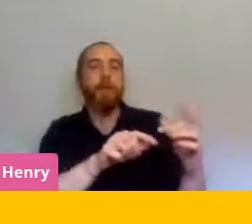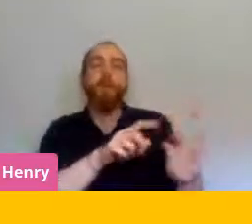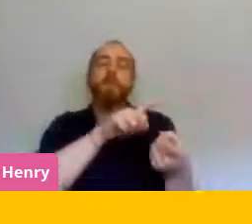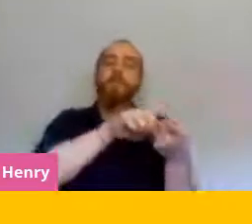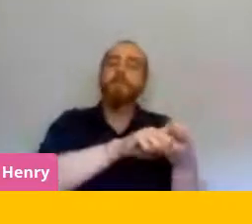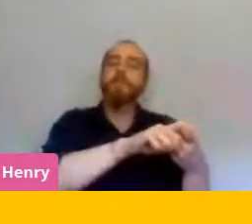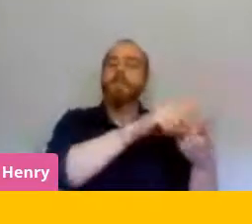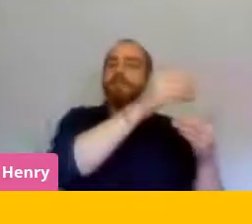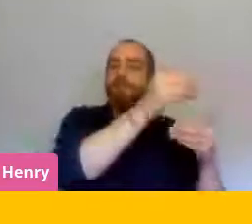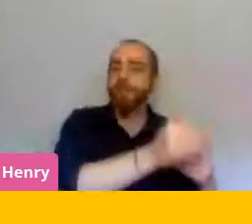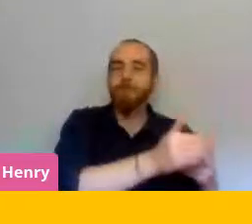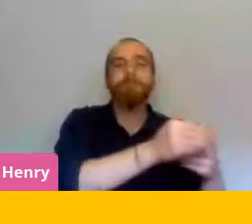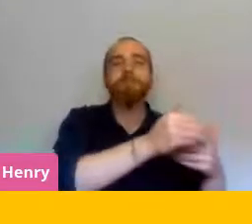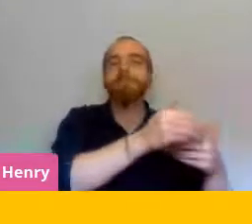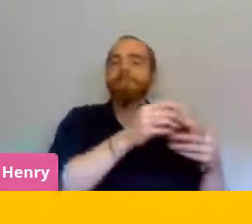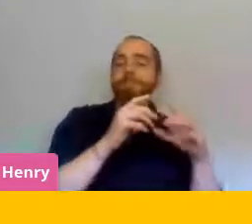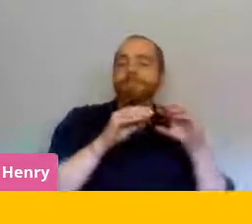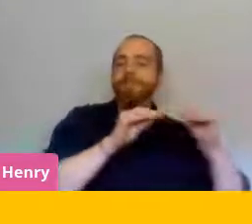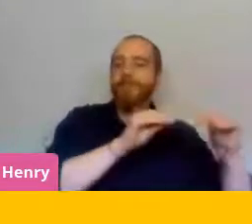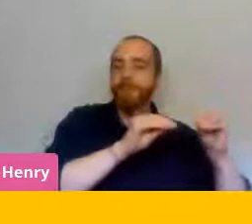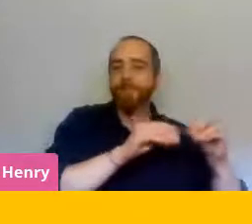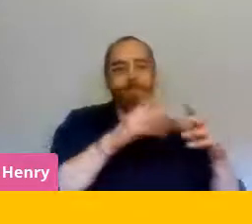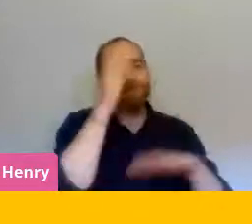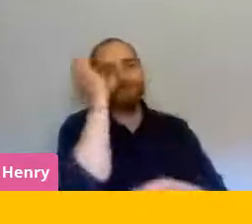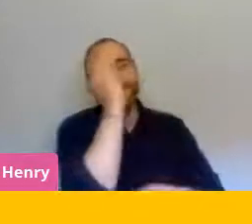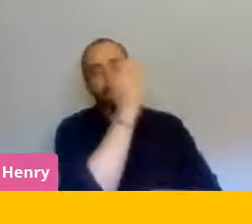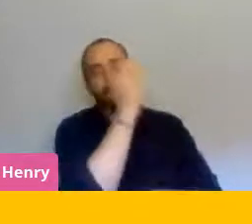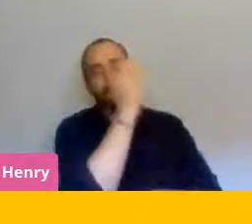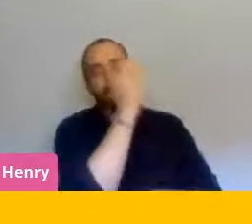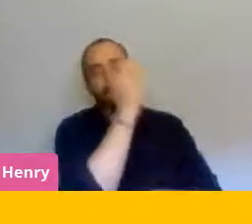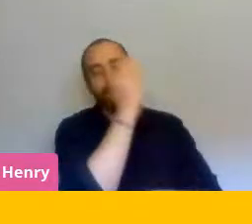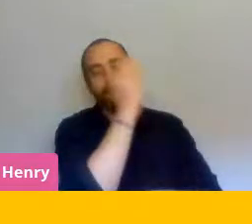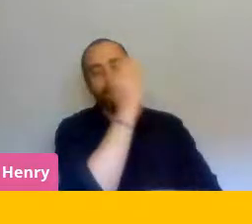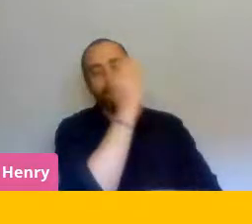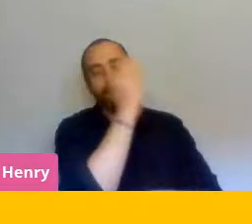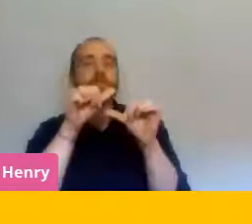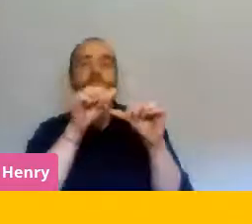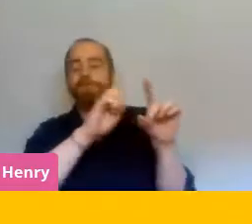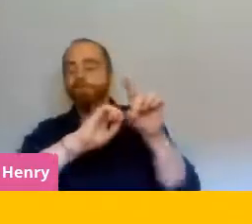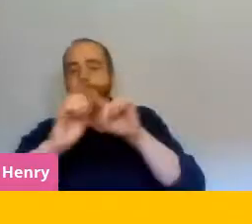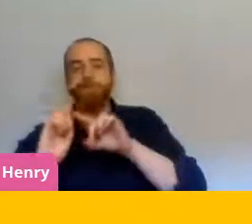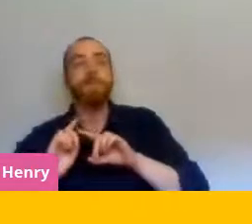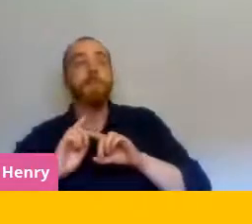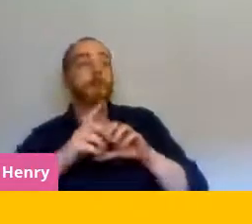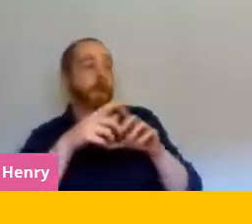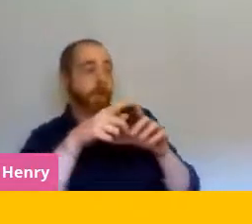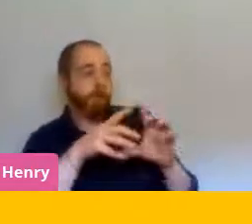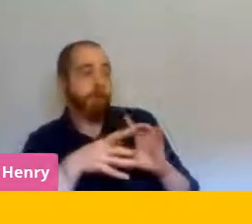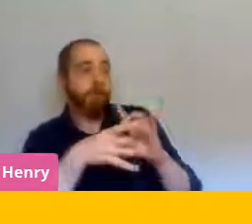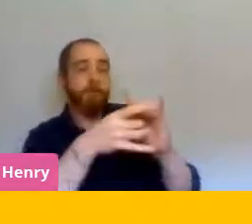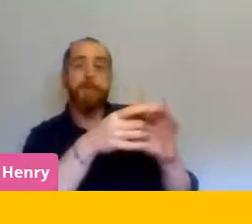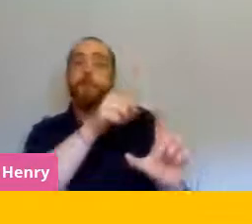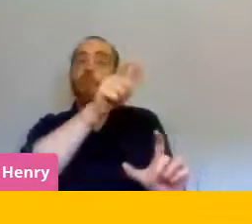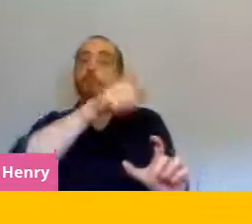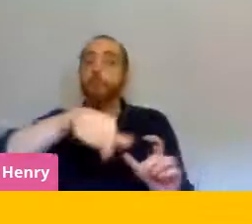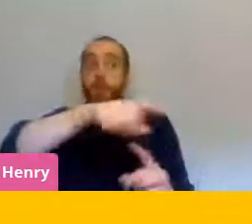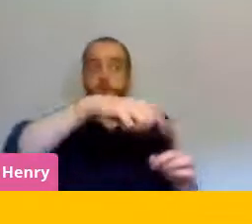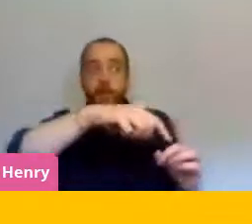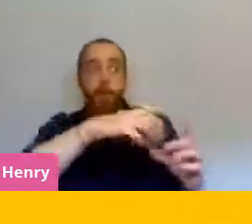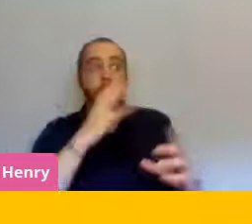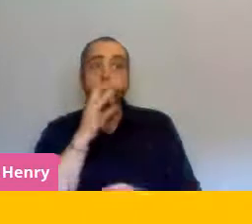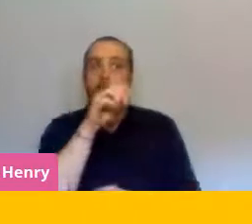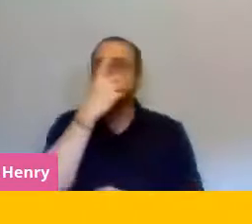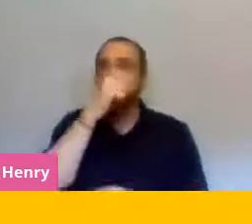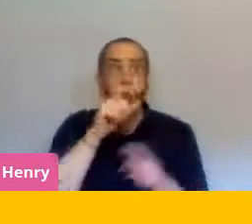to send to their students and ask their students to write to their heads of department and to senior management expressing their disappointment